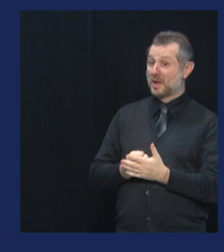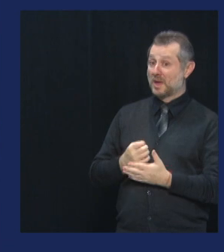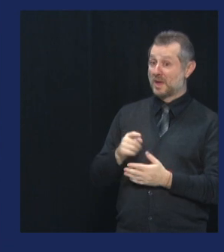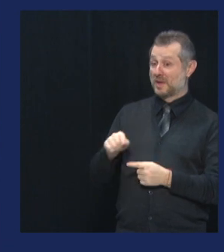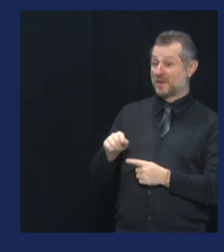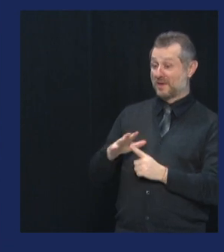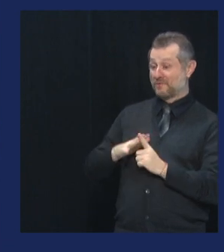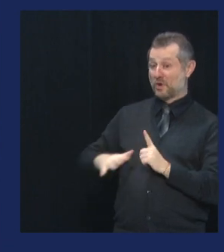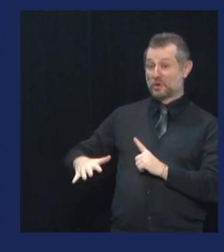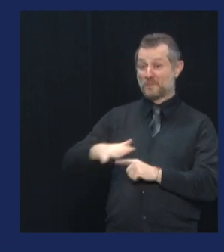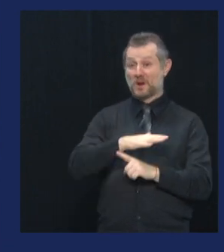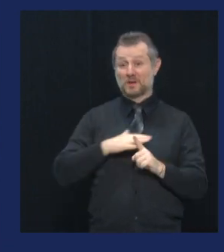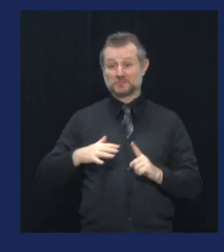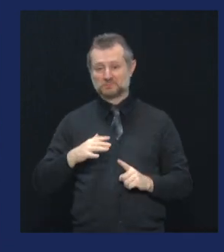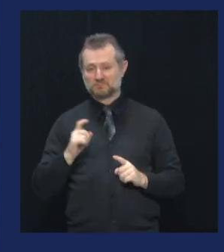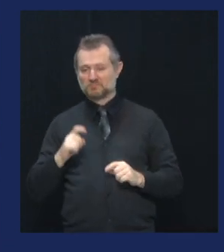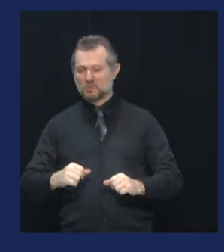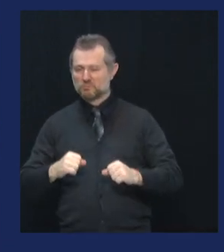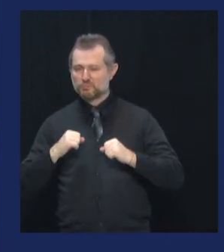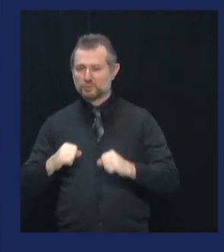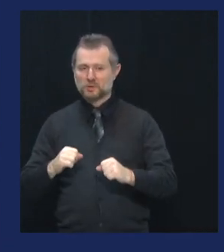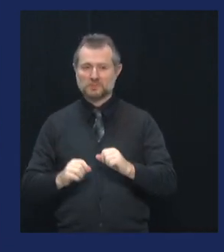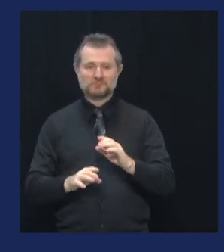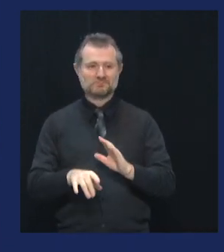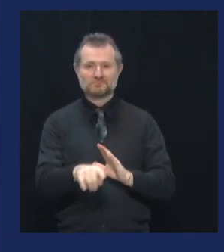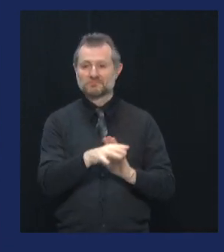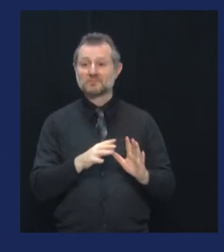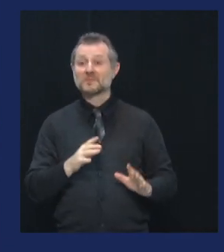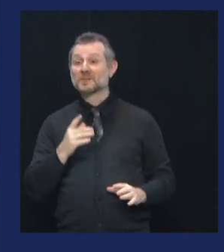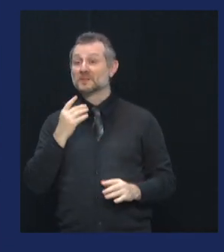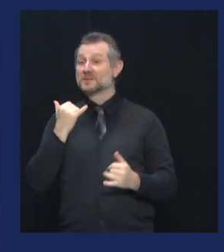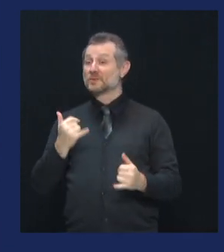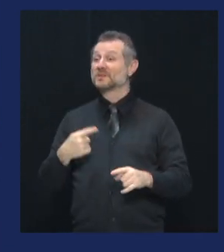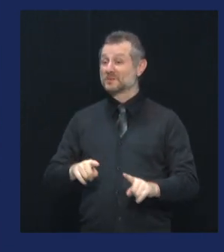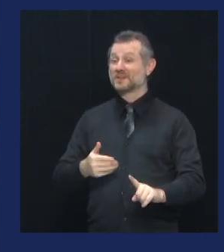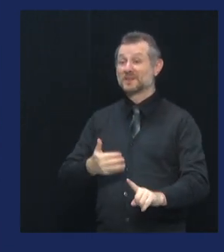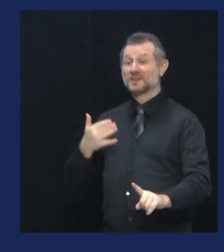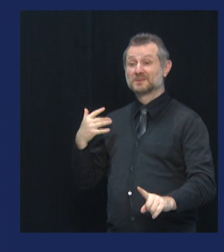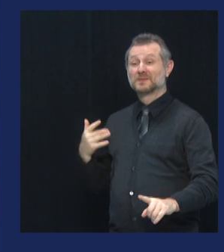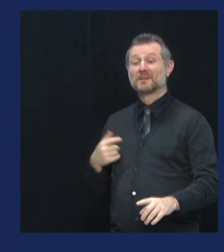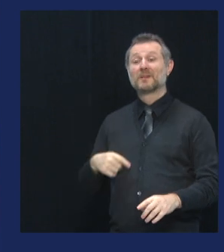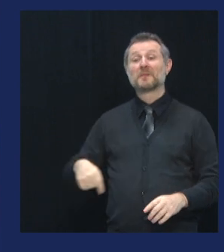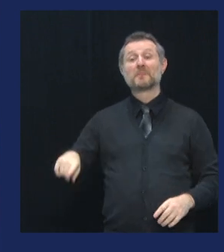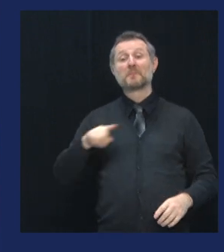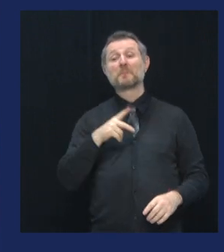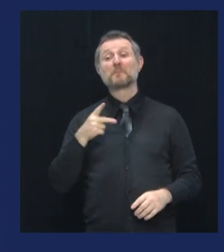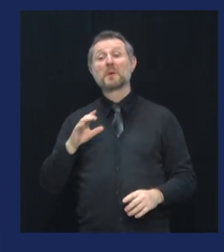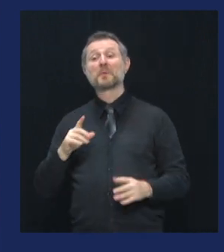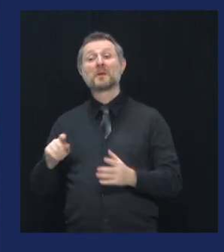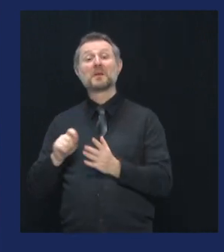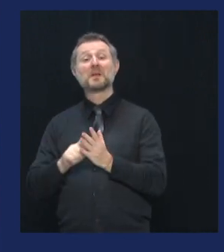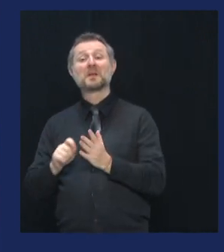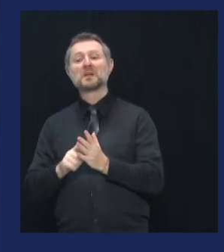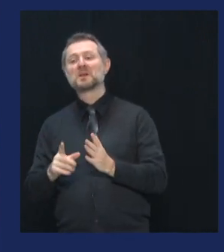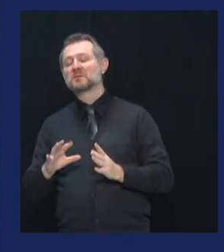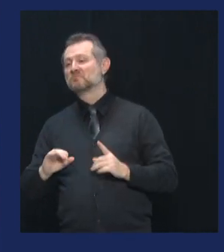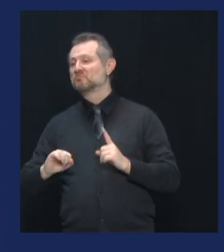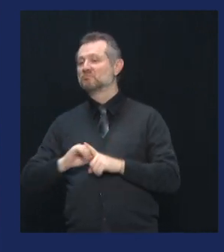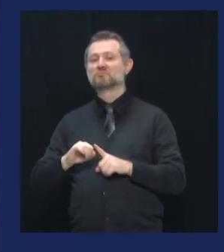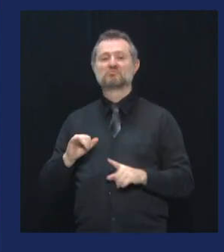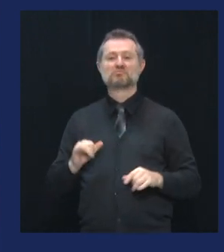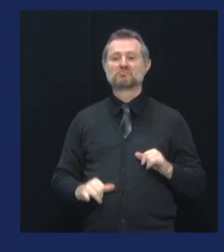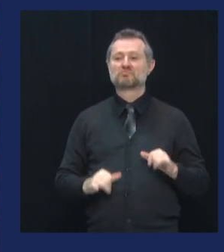low tide, our communities of color were the most impacted by COVID, and the underlying